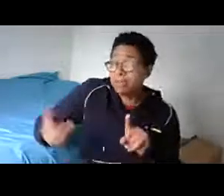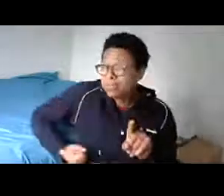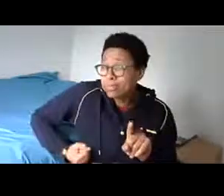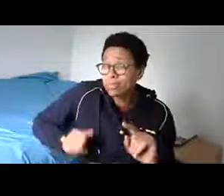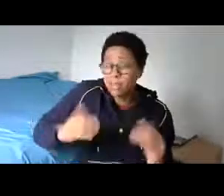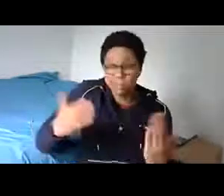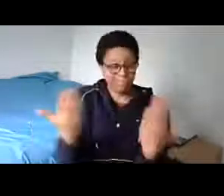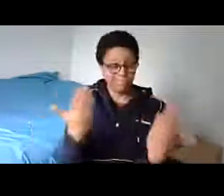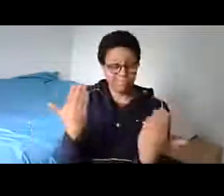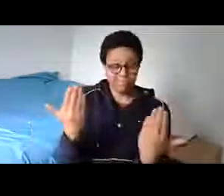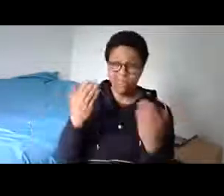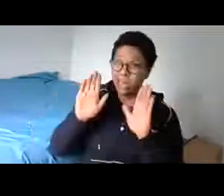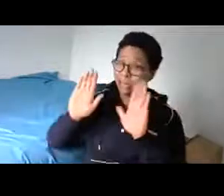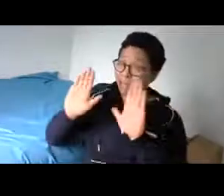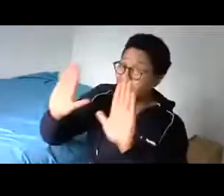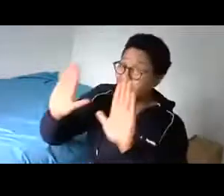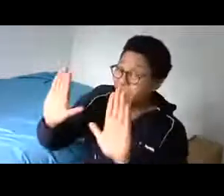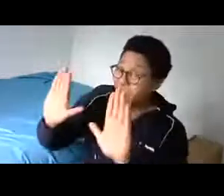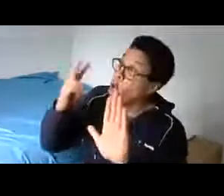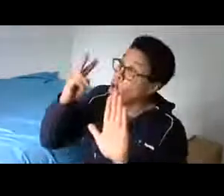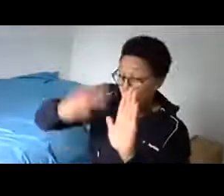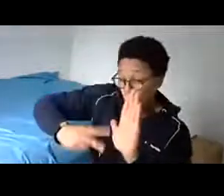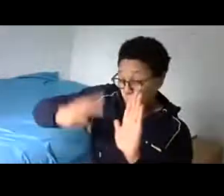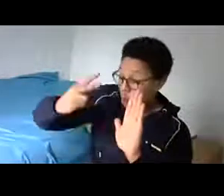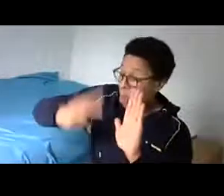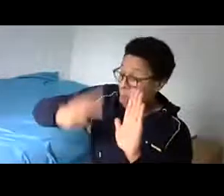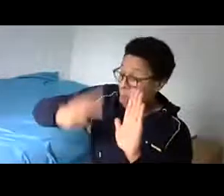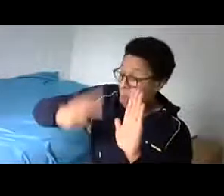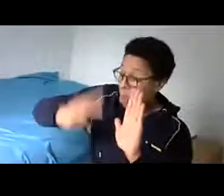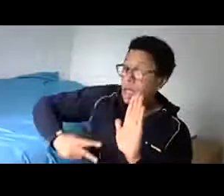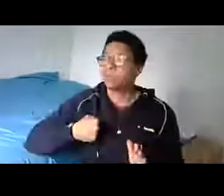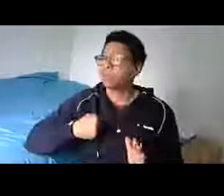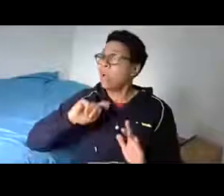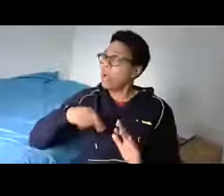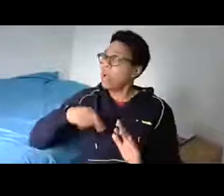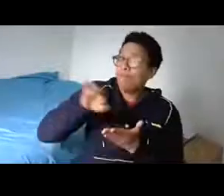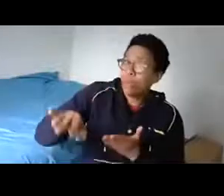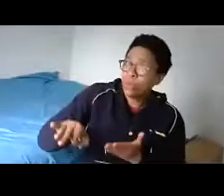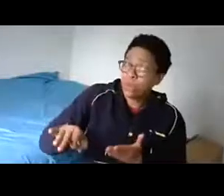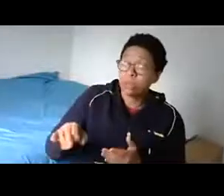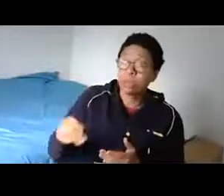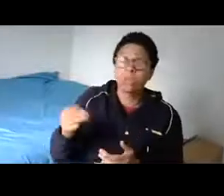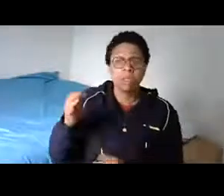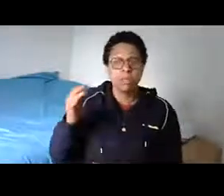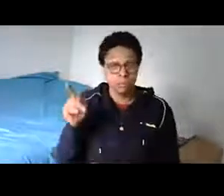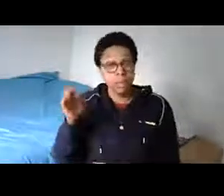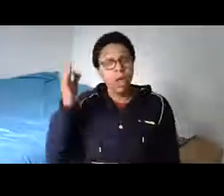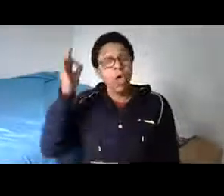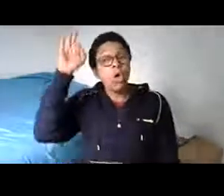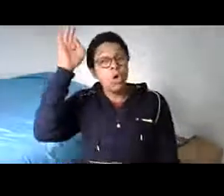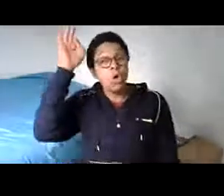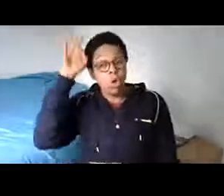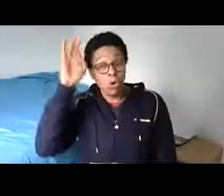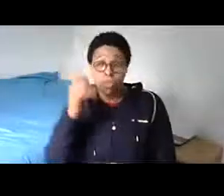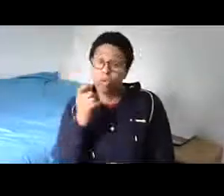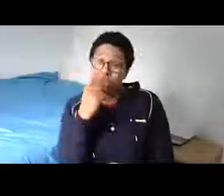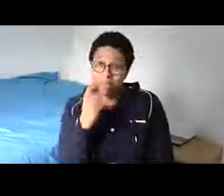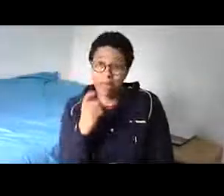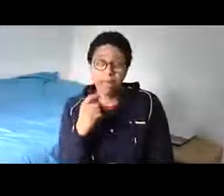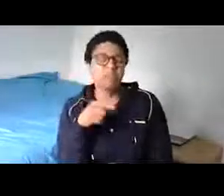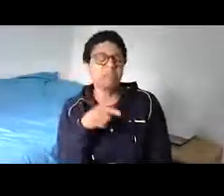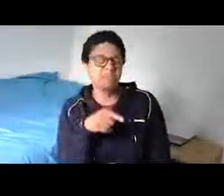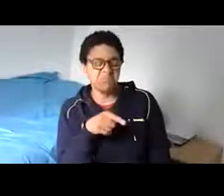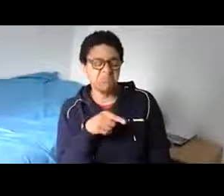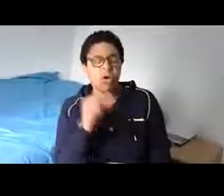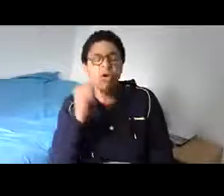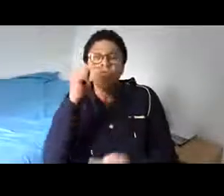ask to pay, and that local authority does have a power to let you not pay or to reduce